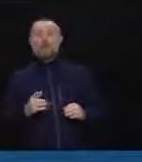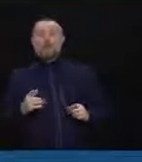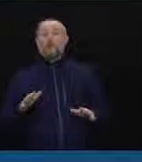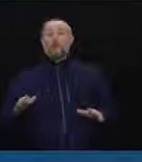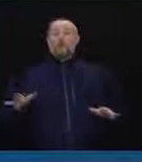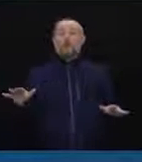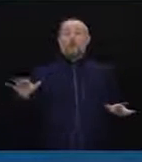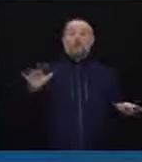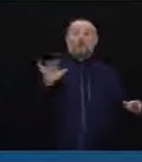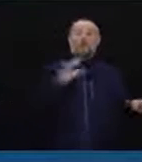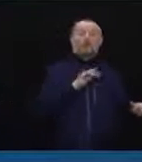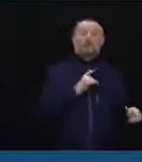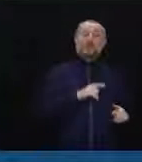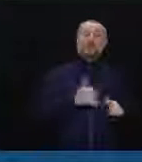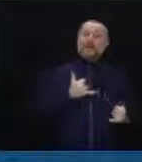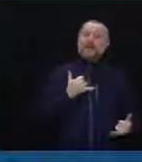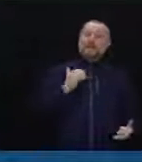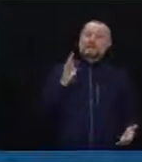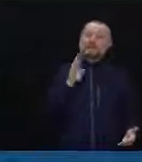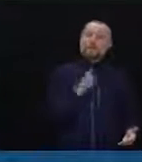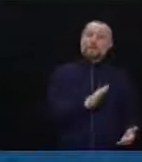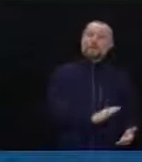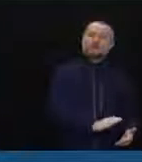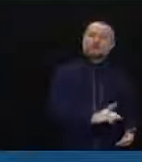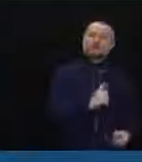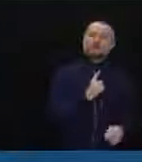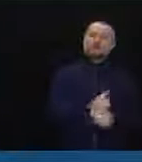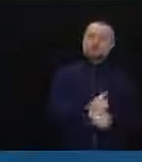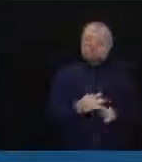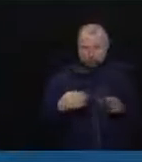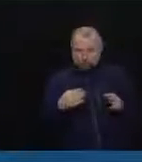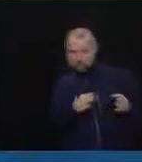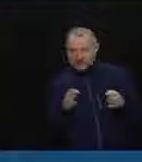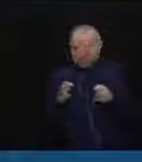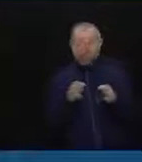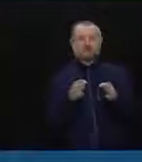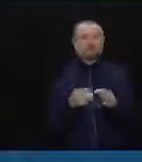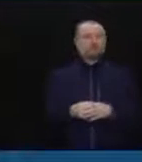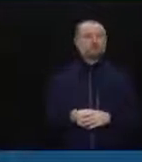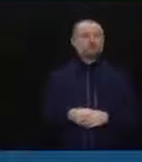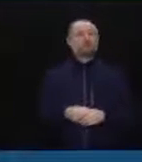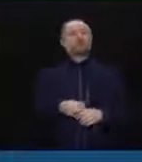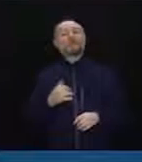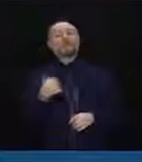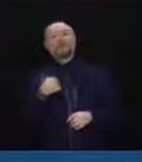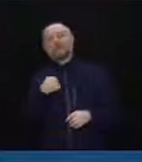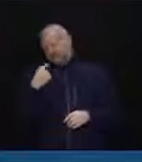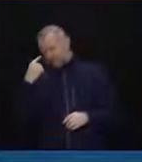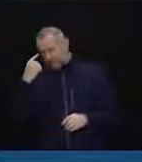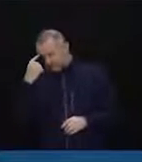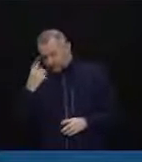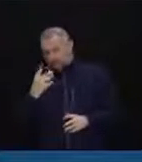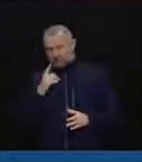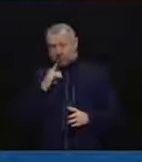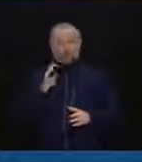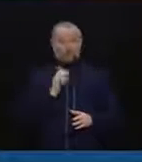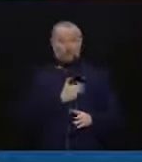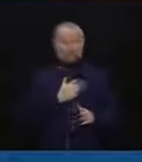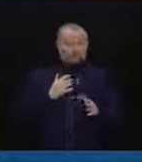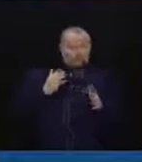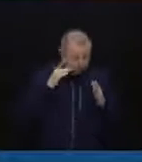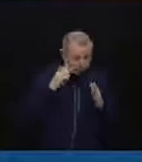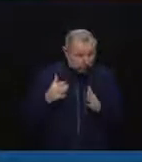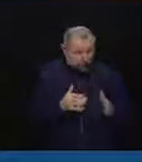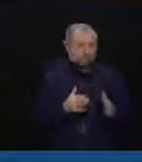looking at are going in the right direction. So I absolutely think that the strategy that we've identified is the